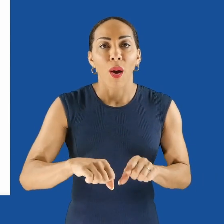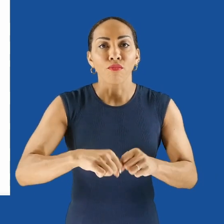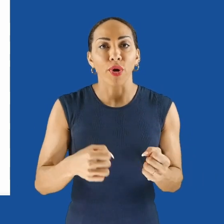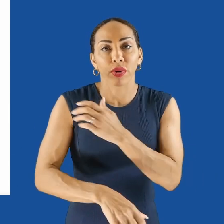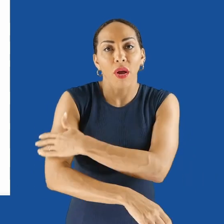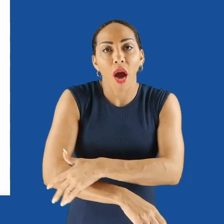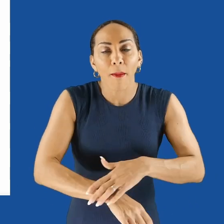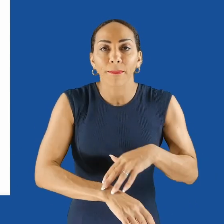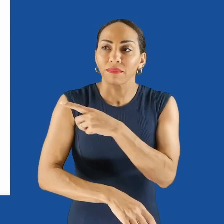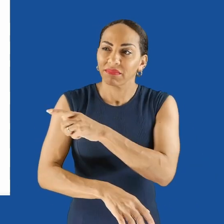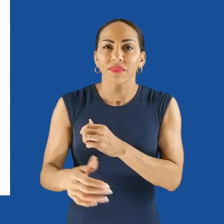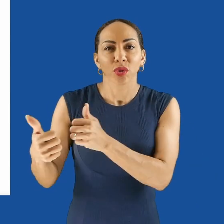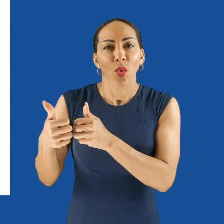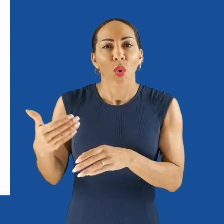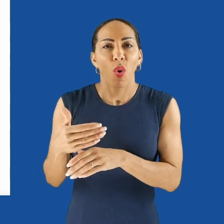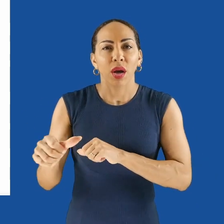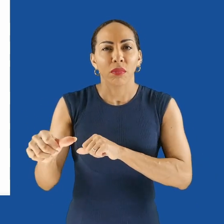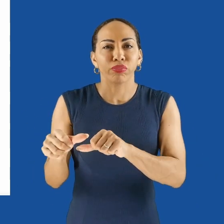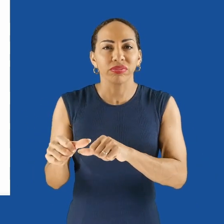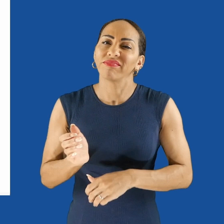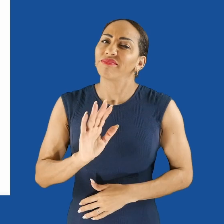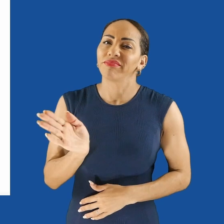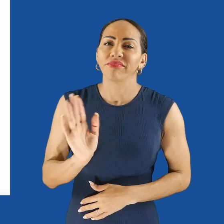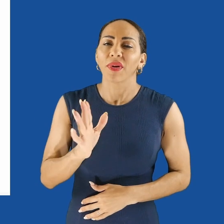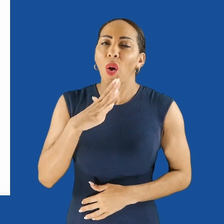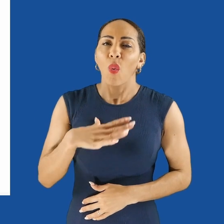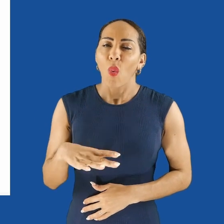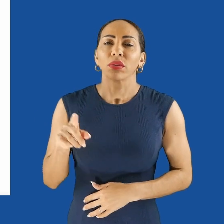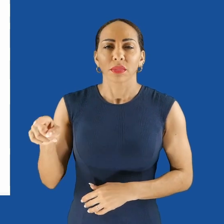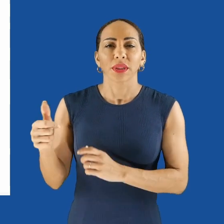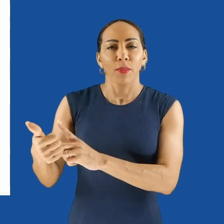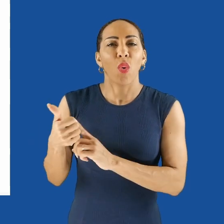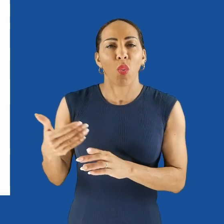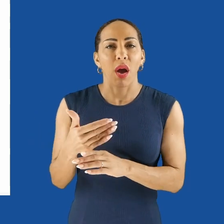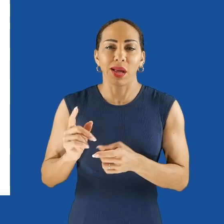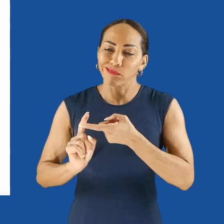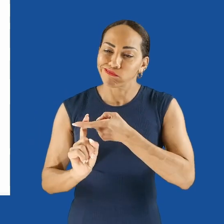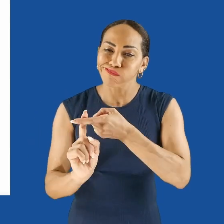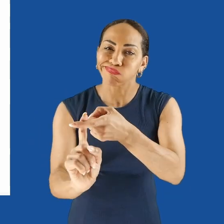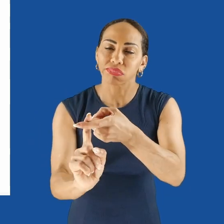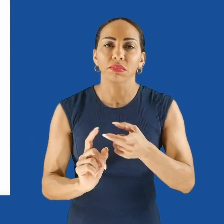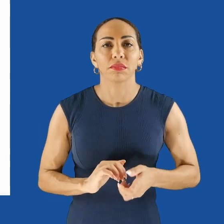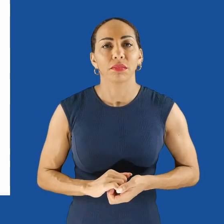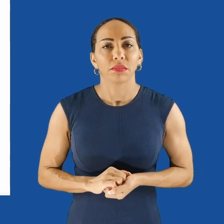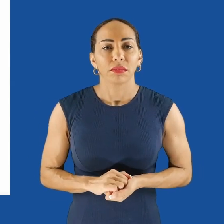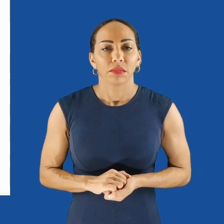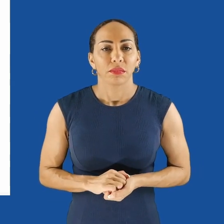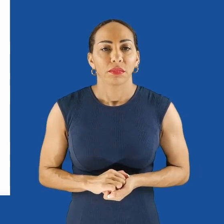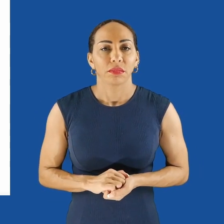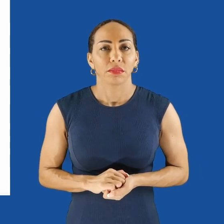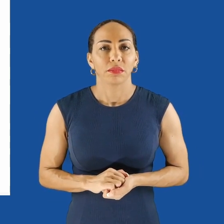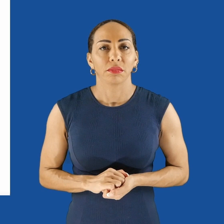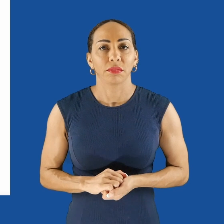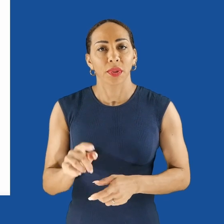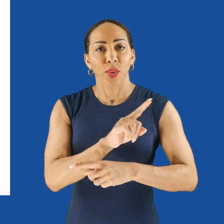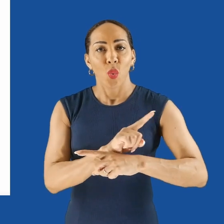need a note taker for a short period of time. No, I need this support worker on a permanent basis.